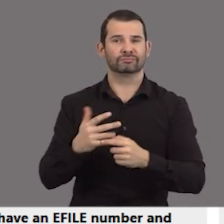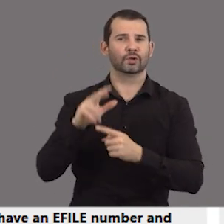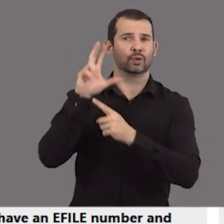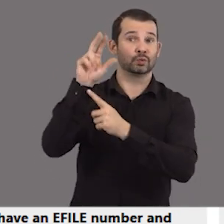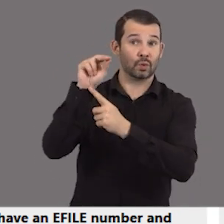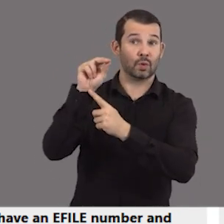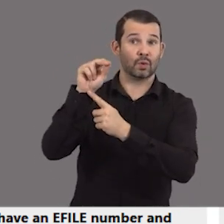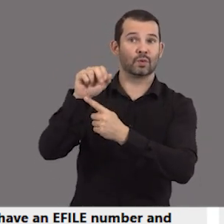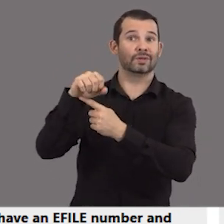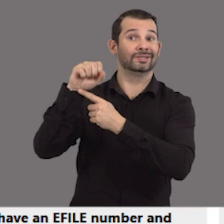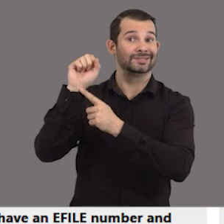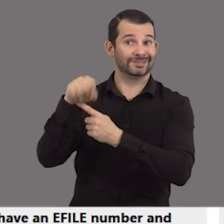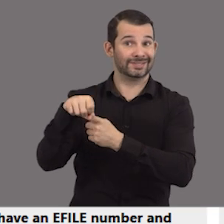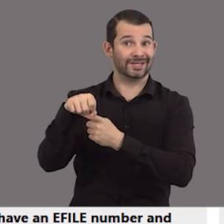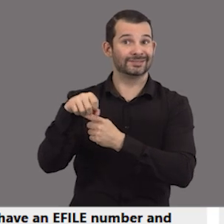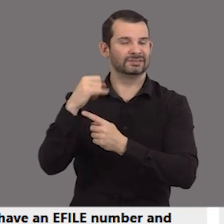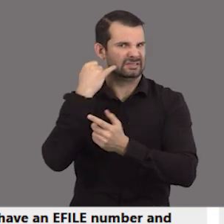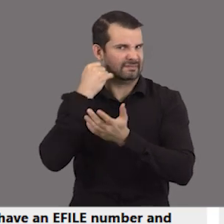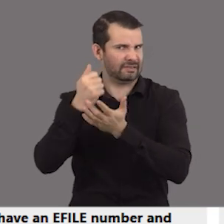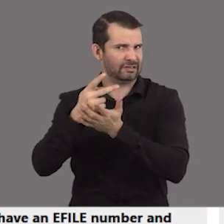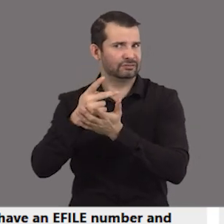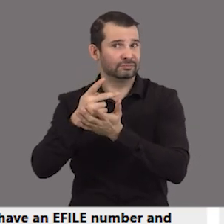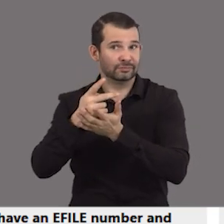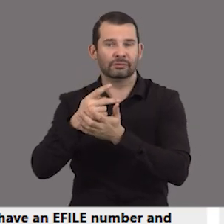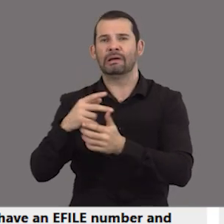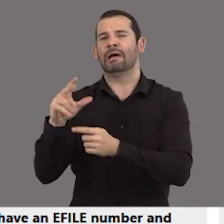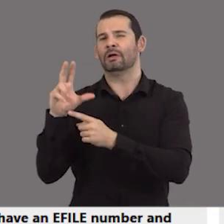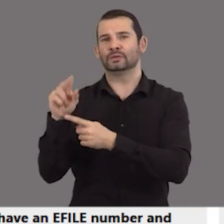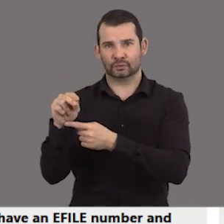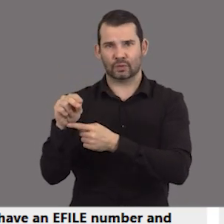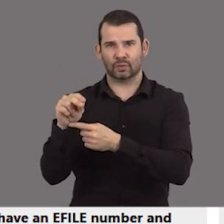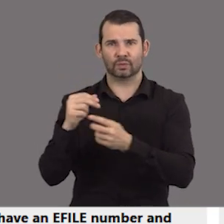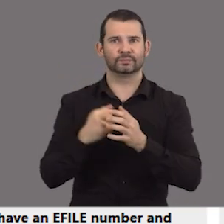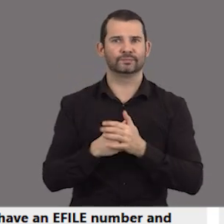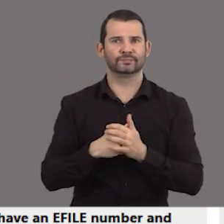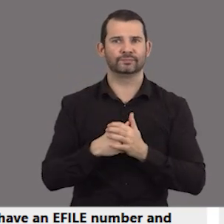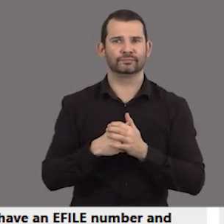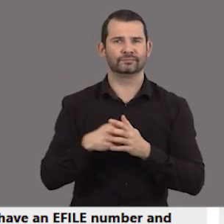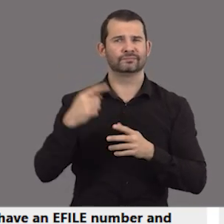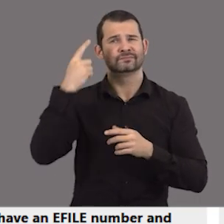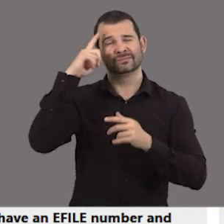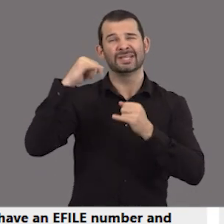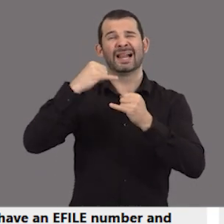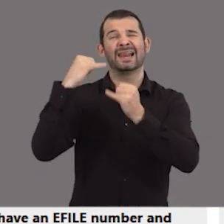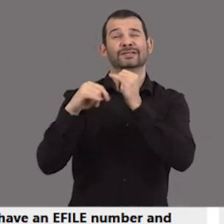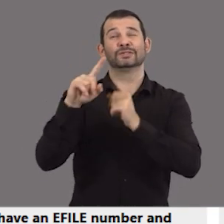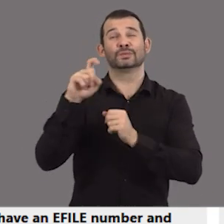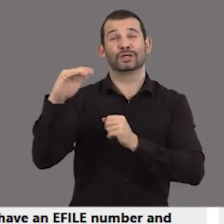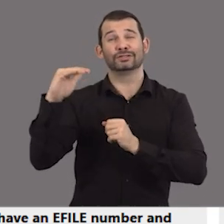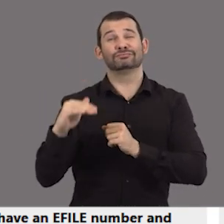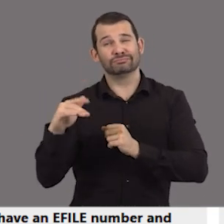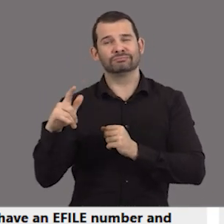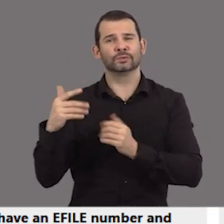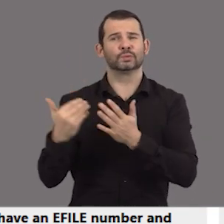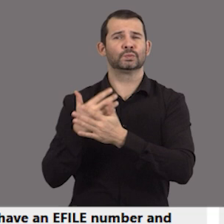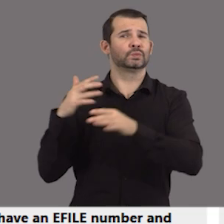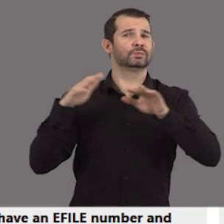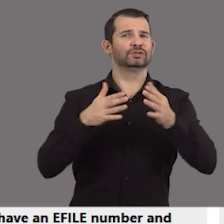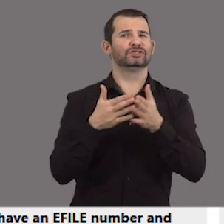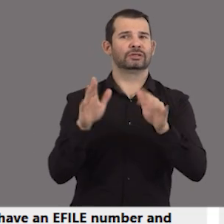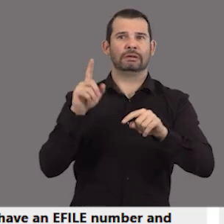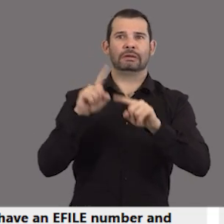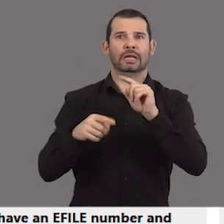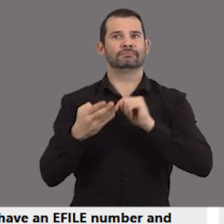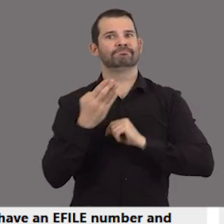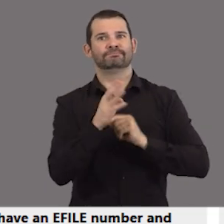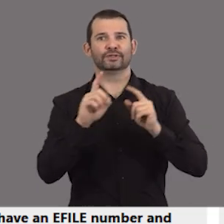order: no, yes if eligible, and no. For the last question, newcomers generally